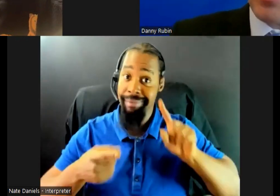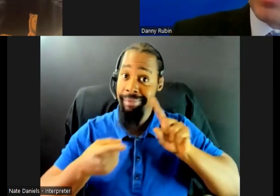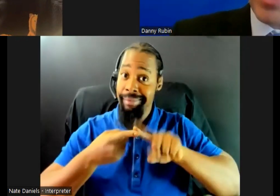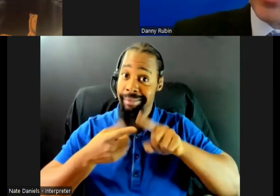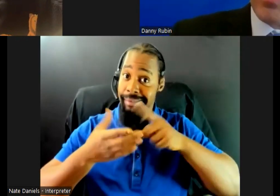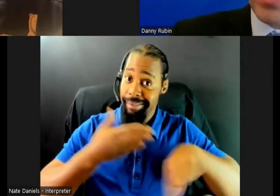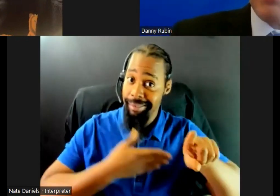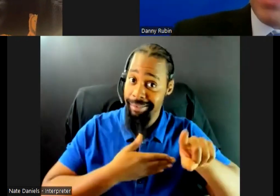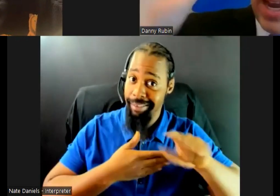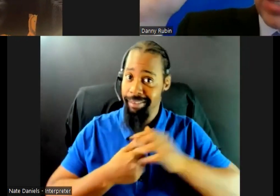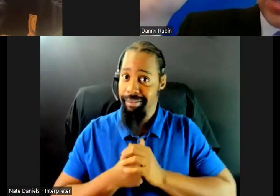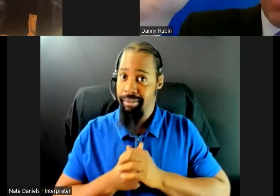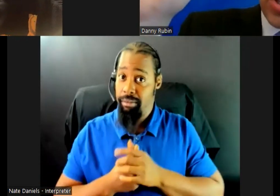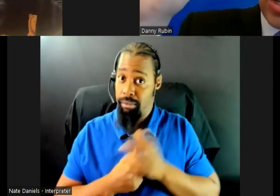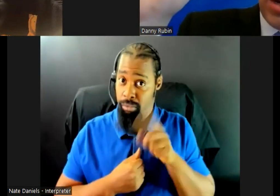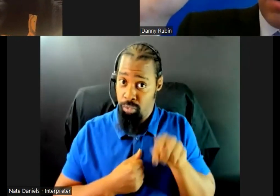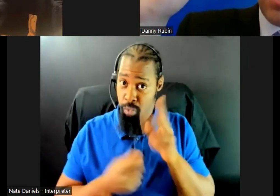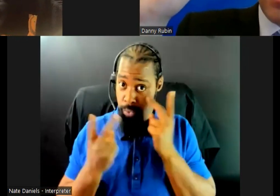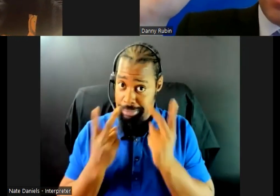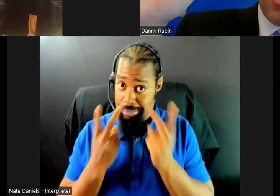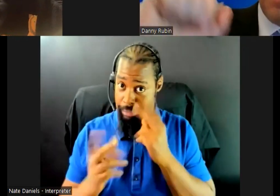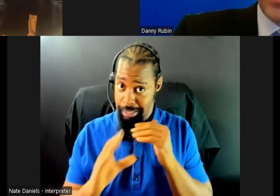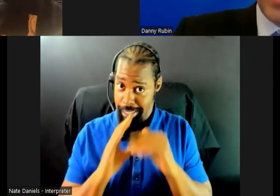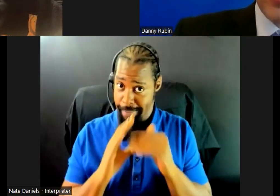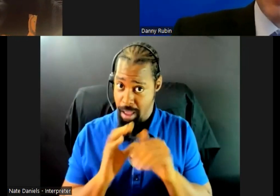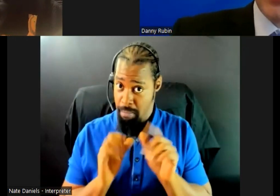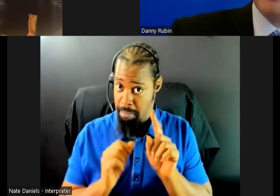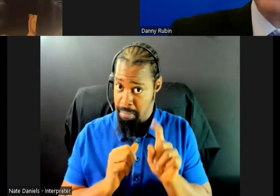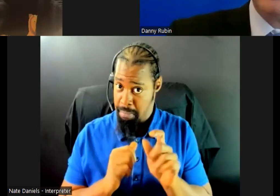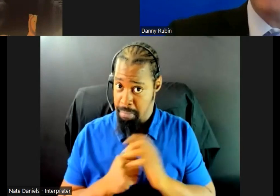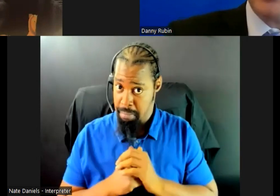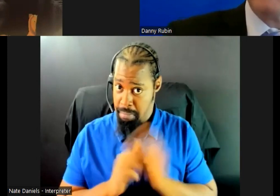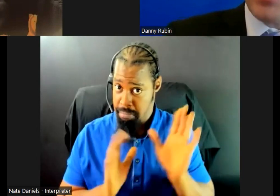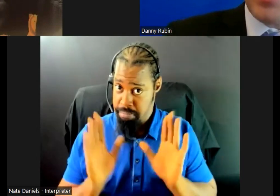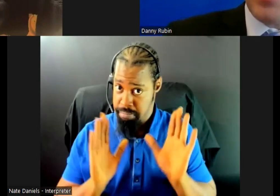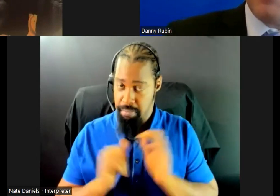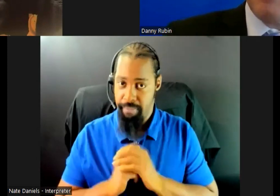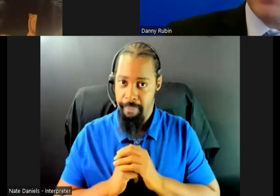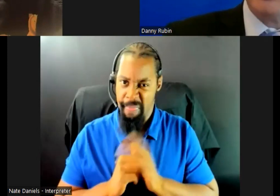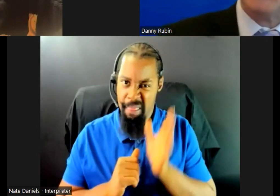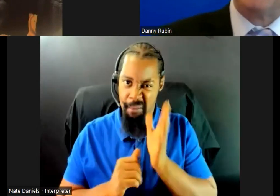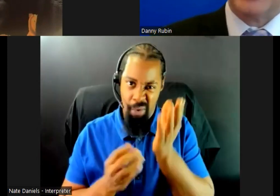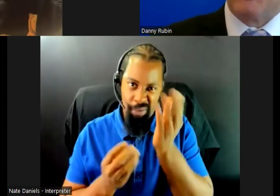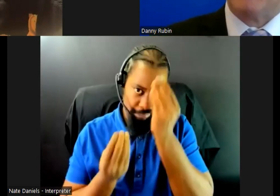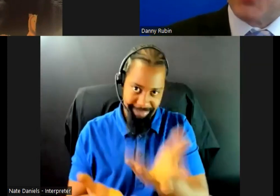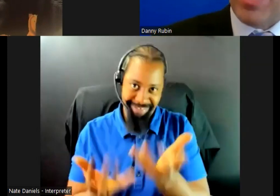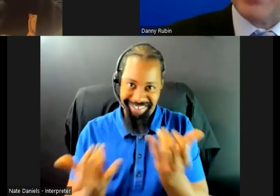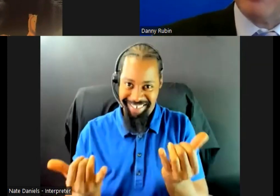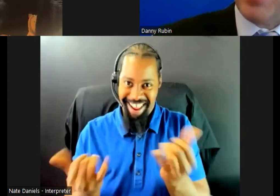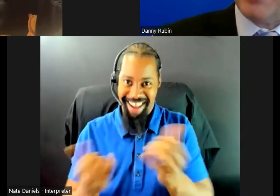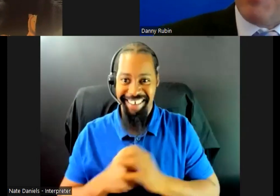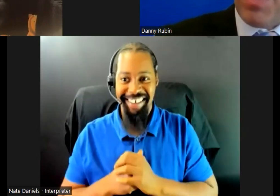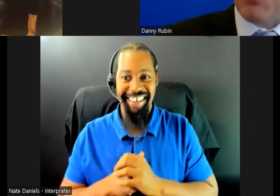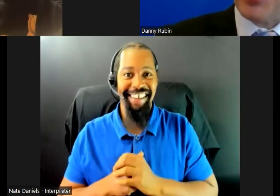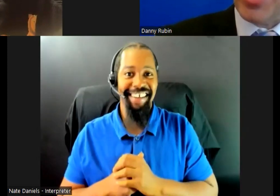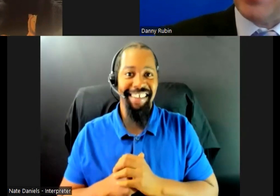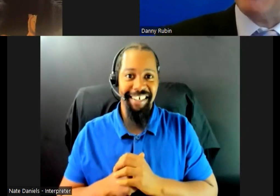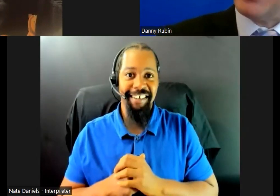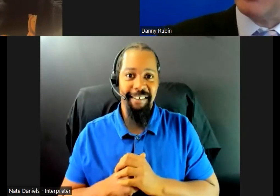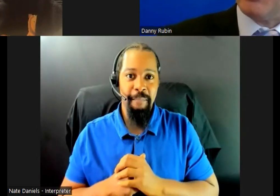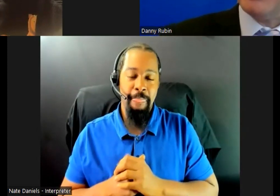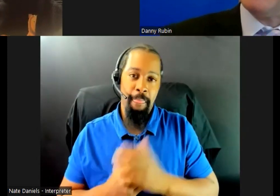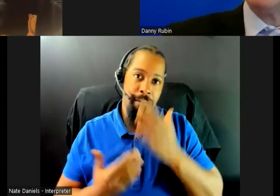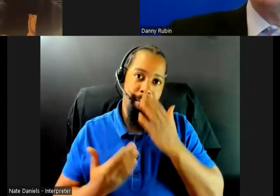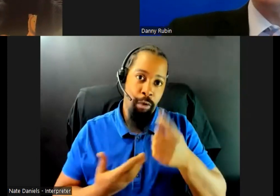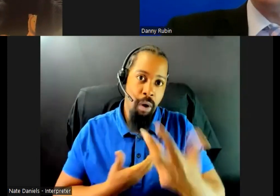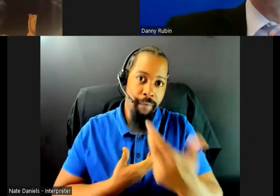big announcement coming next week? Any hands up for seeing our big announcement? I'm going to tell you what it is right now, because you're here with us right now live, and we appreciate